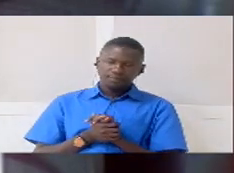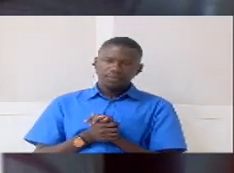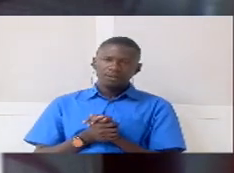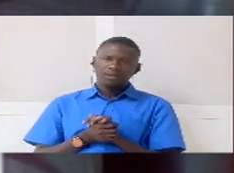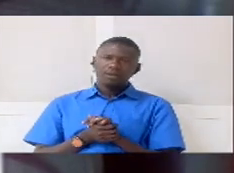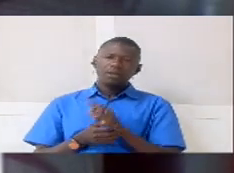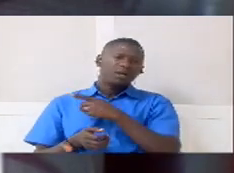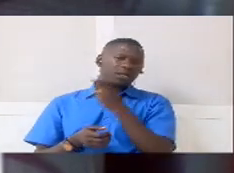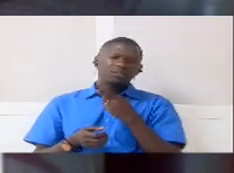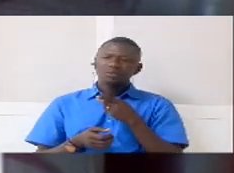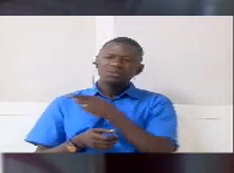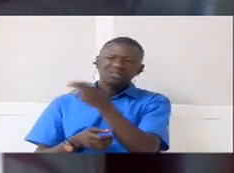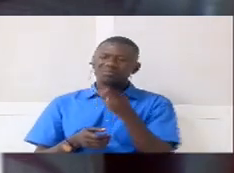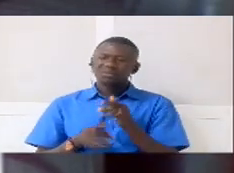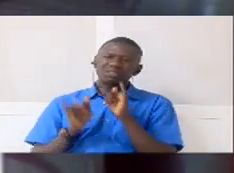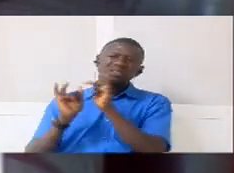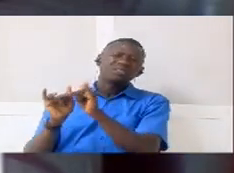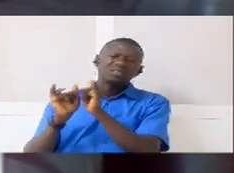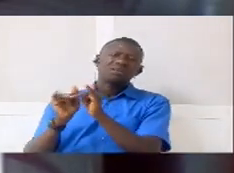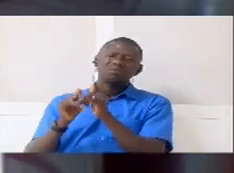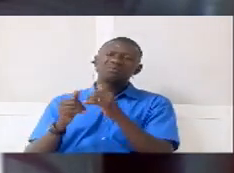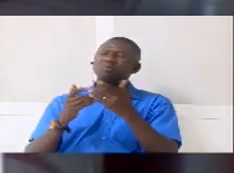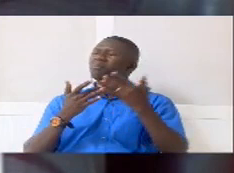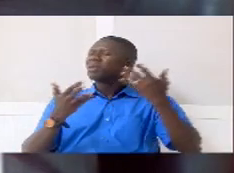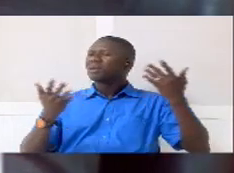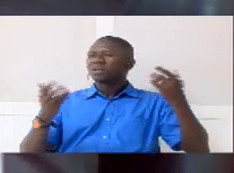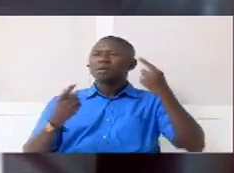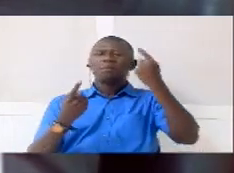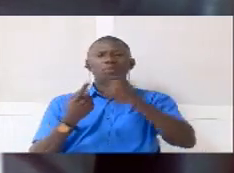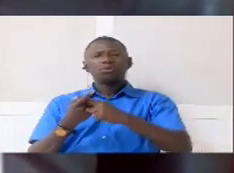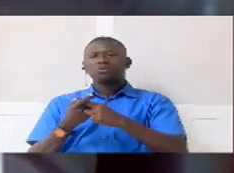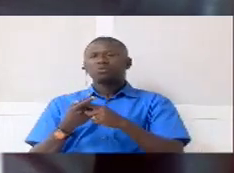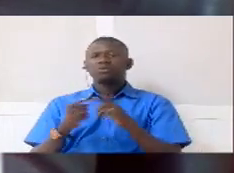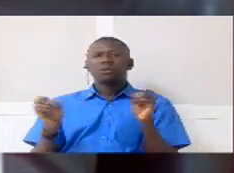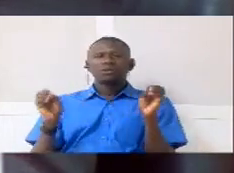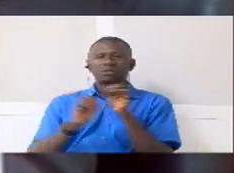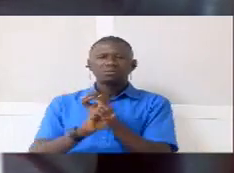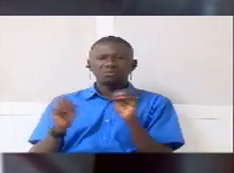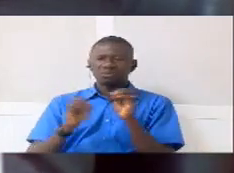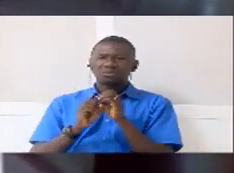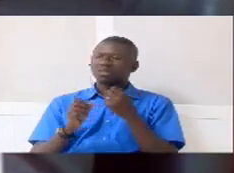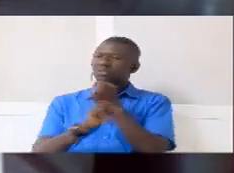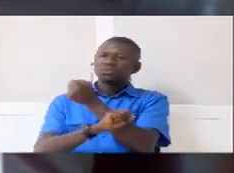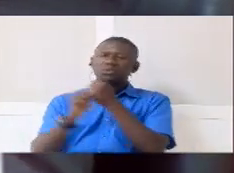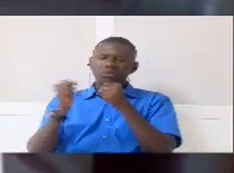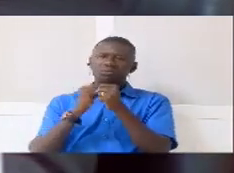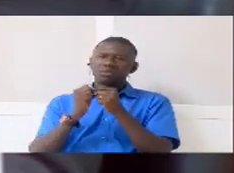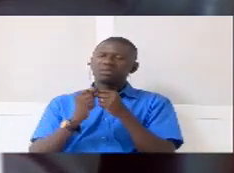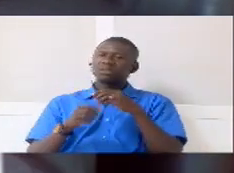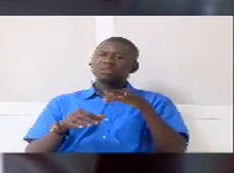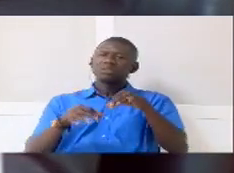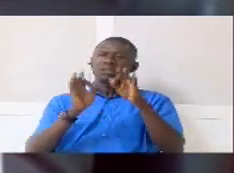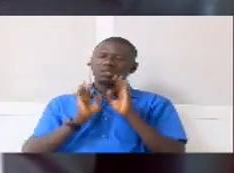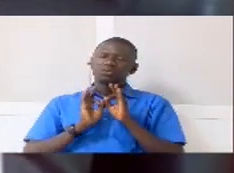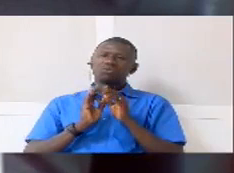there for quite some months without, you know, their situation being taken